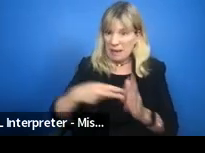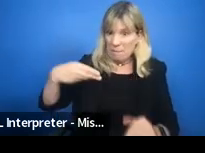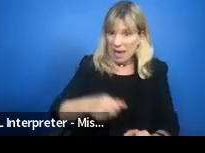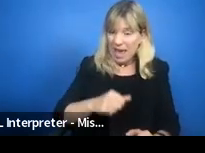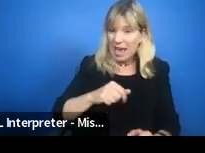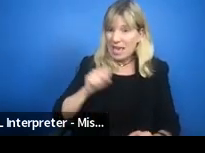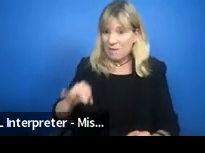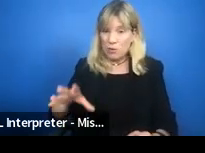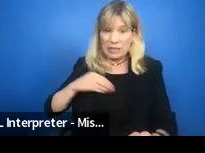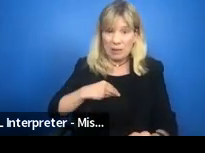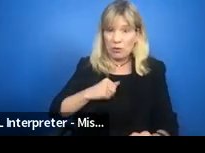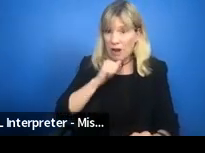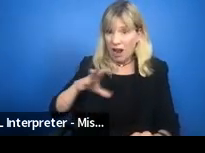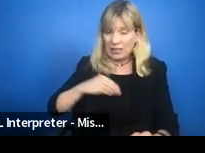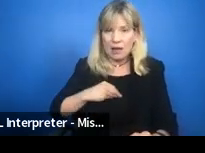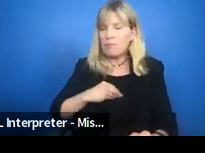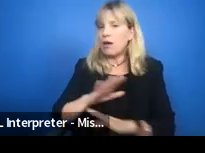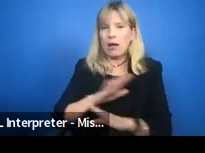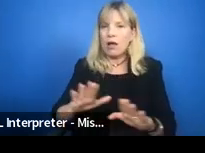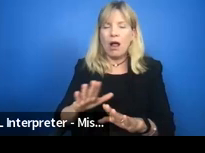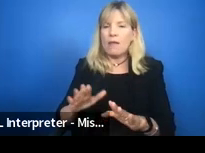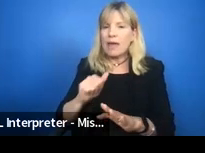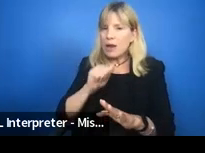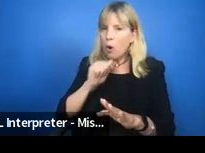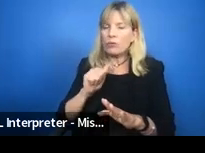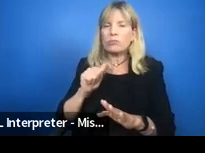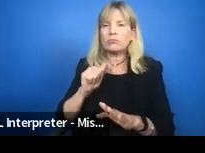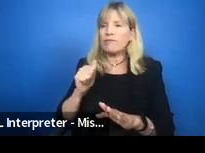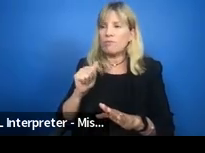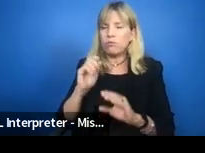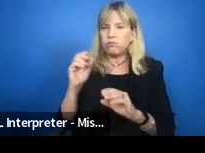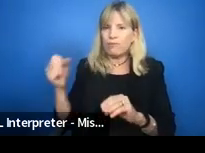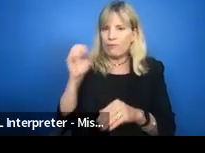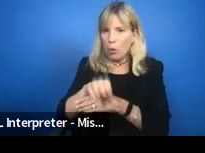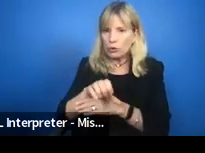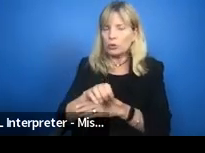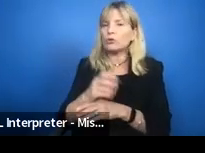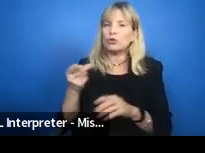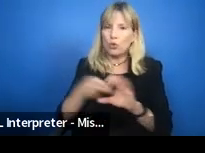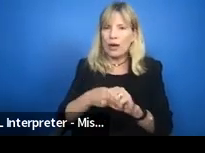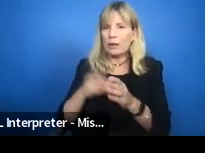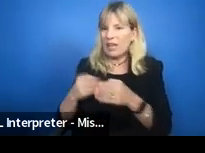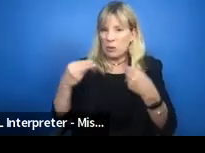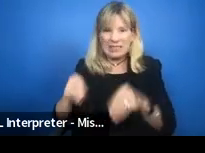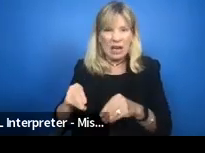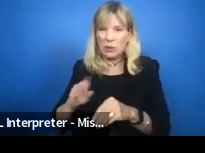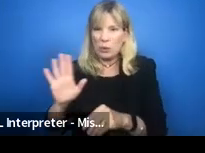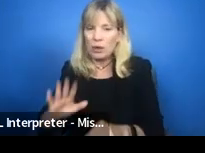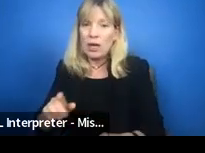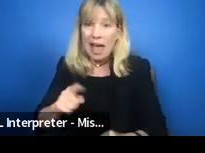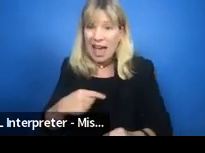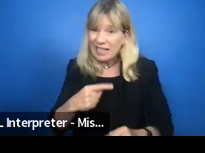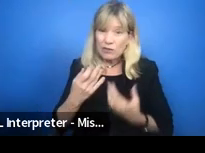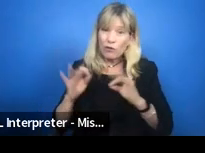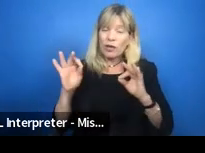on whether or not you enroll. They never put you into a certain plan or try to sell you anything. Did I mention it's free?